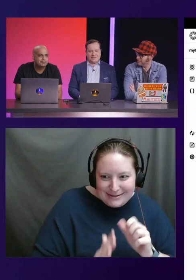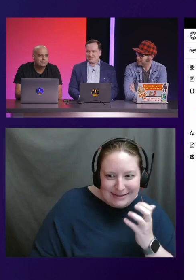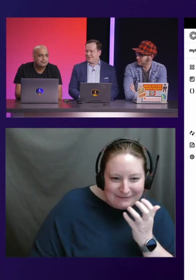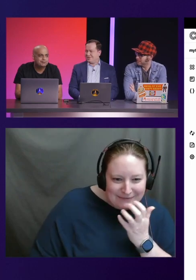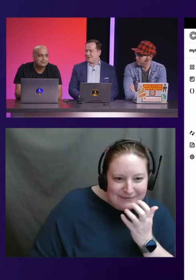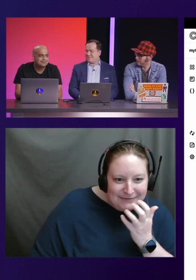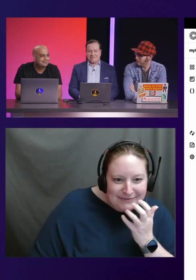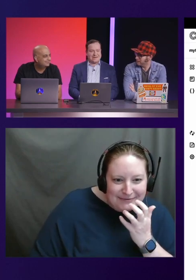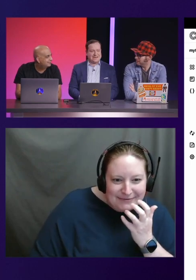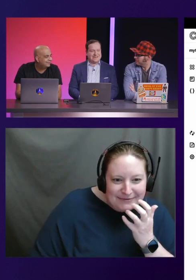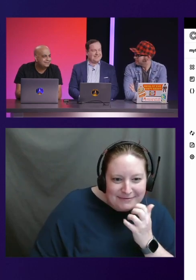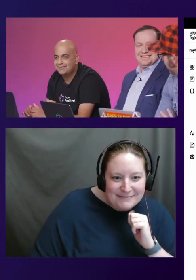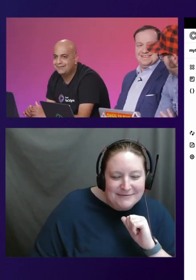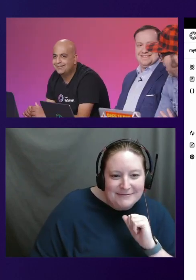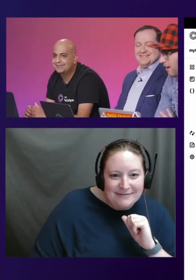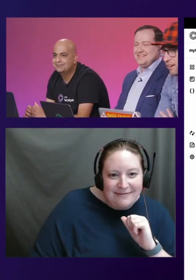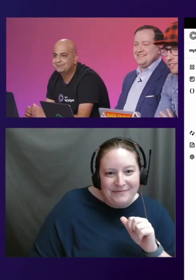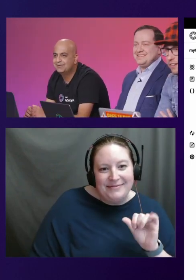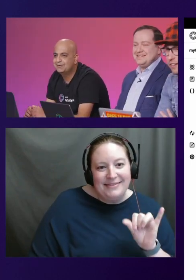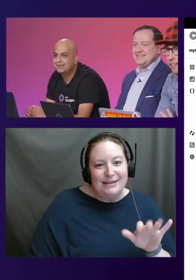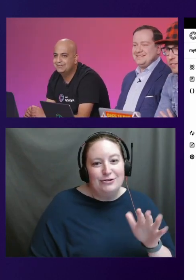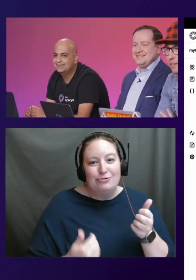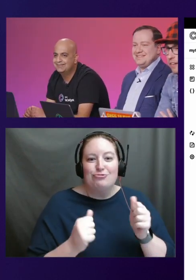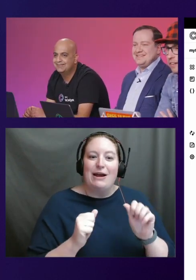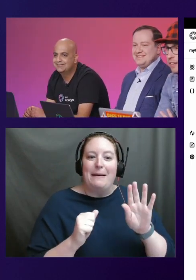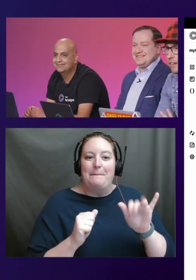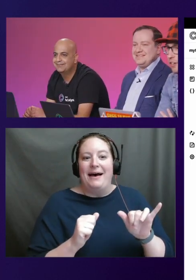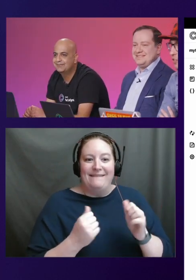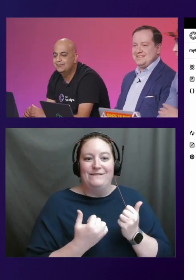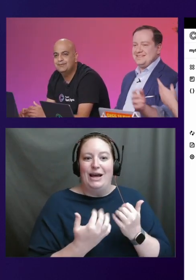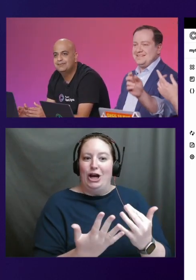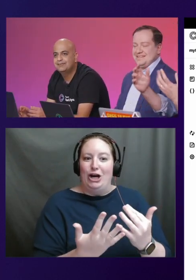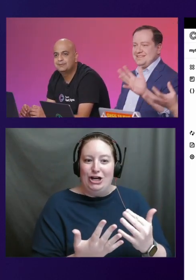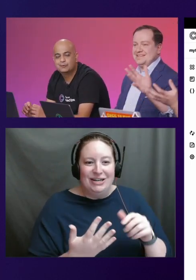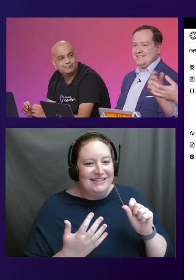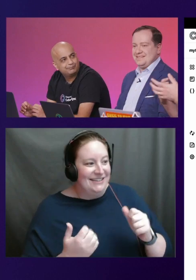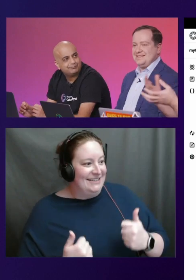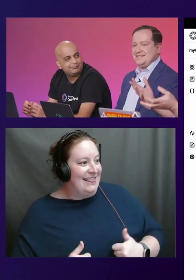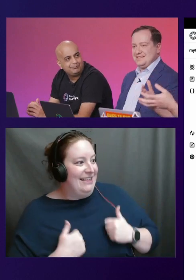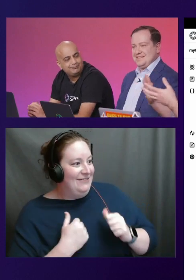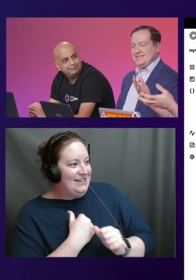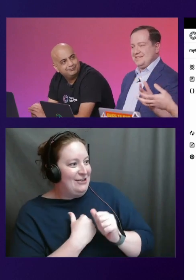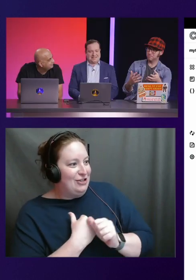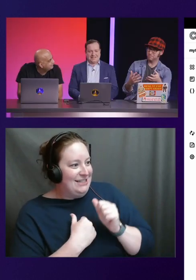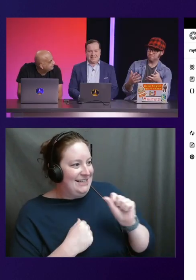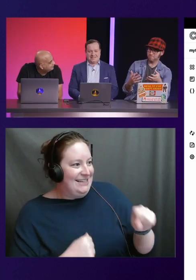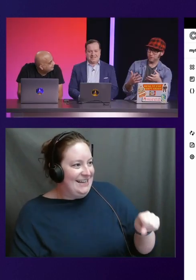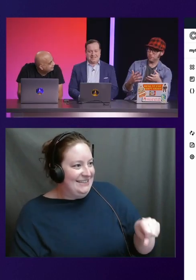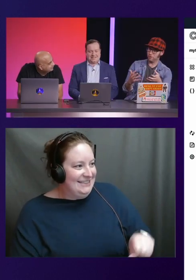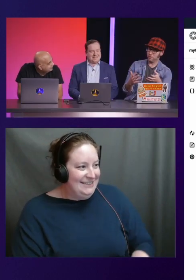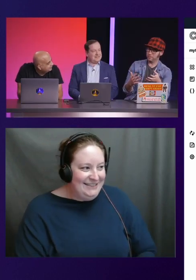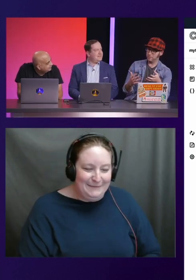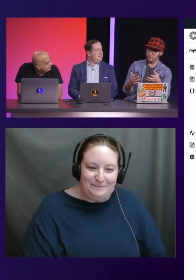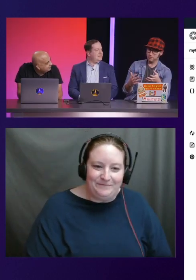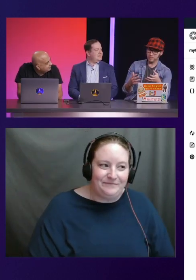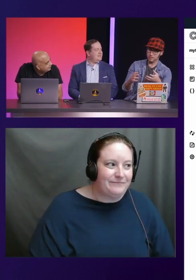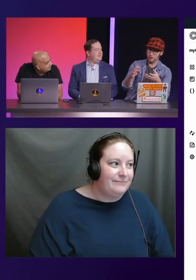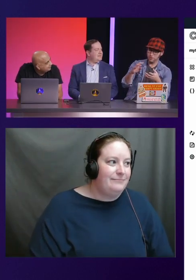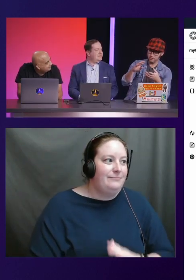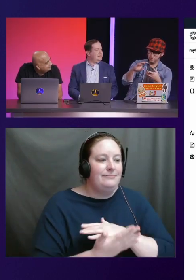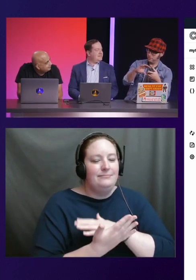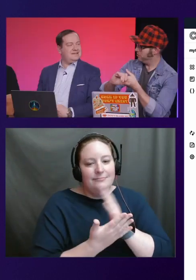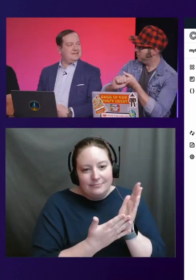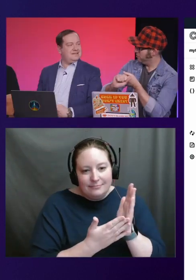speaking to your Trial by abilities. fire. There you go. Right. We'll live dangerously. So cool. So, just to go through all the steps here we